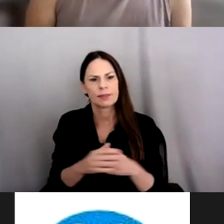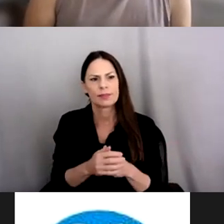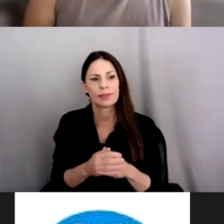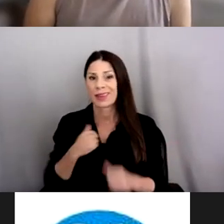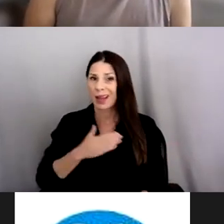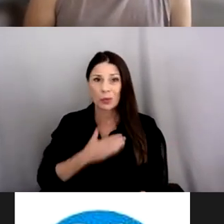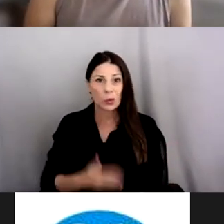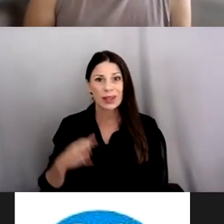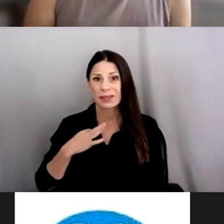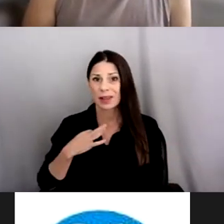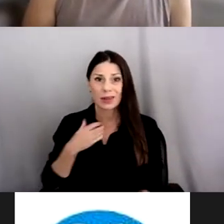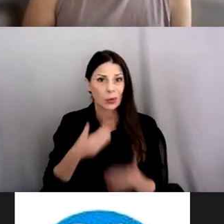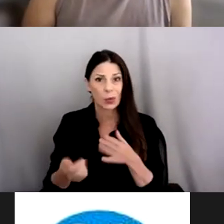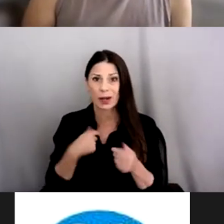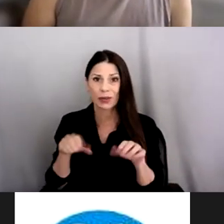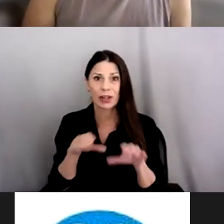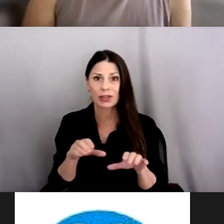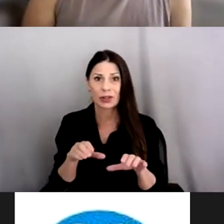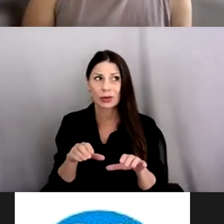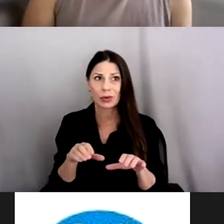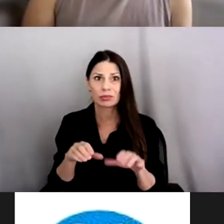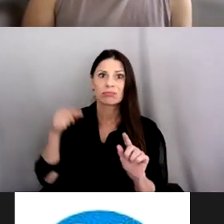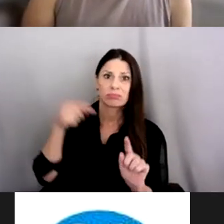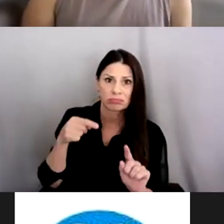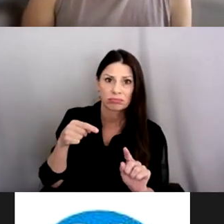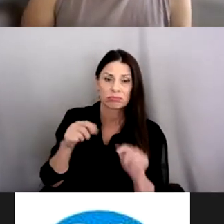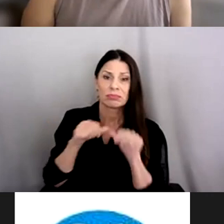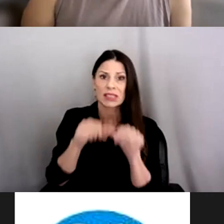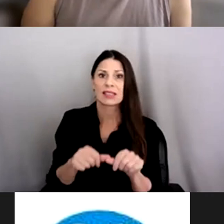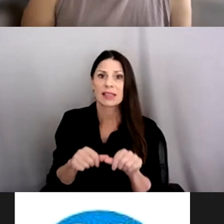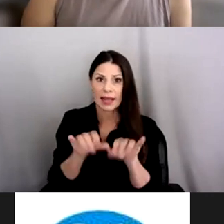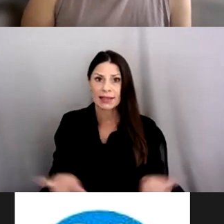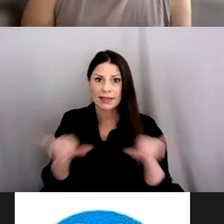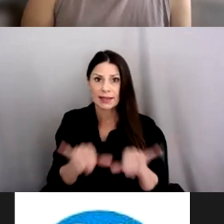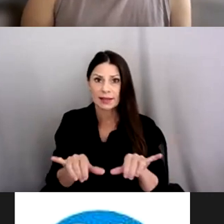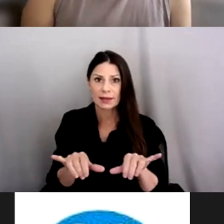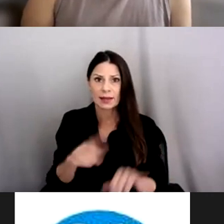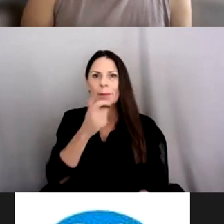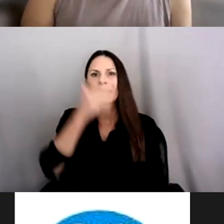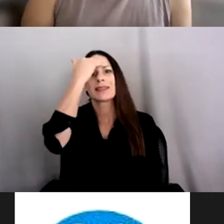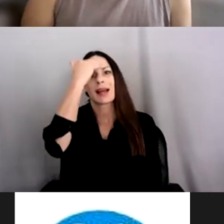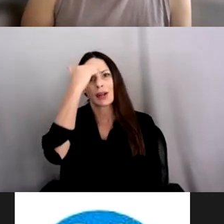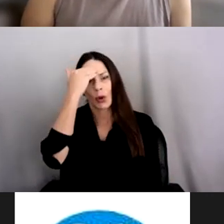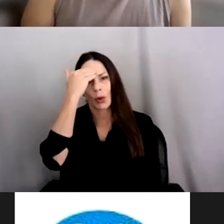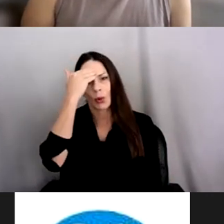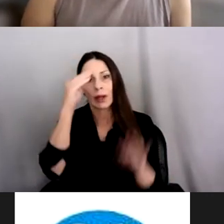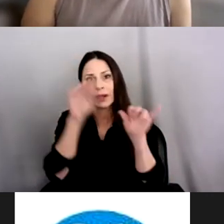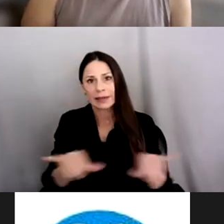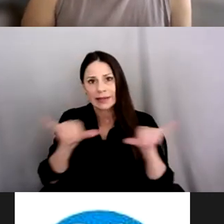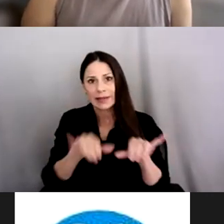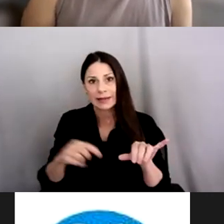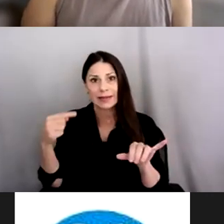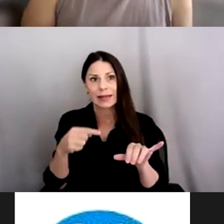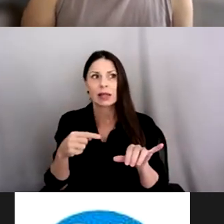volunteer whatever I do to stay consistent. Because what I know with consistency, it helps us to move